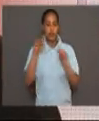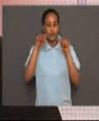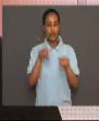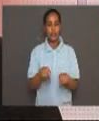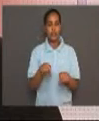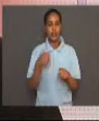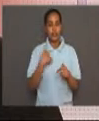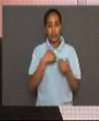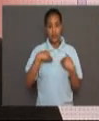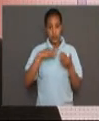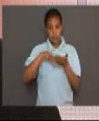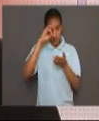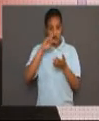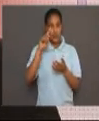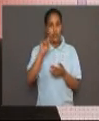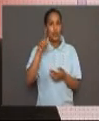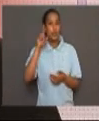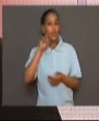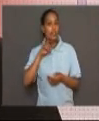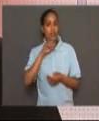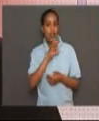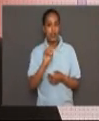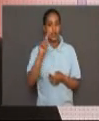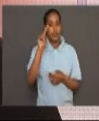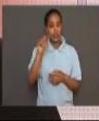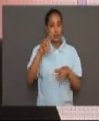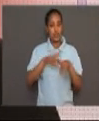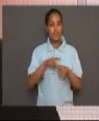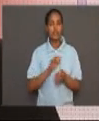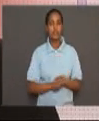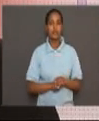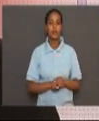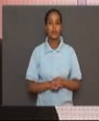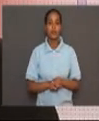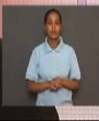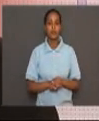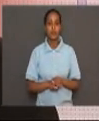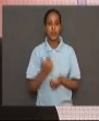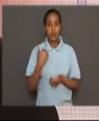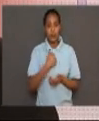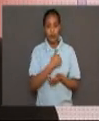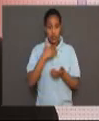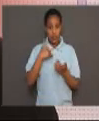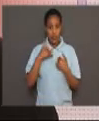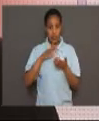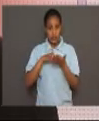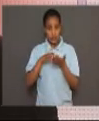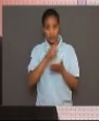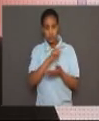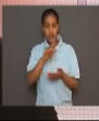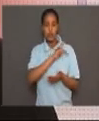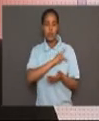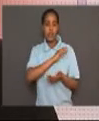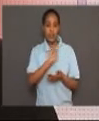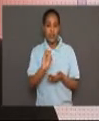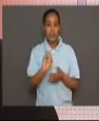Today, we have learned about thermoplastics and thermosets. We have studied their properties